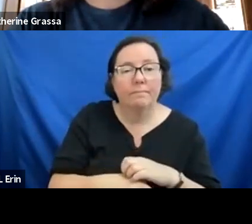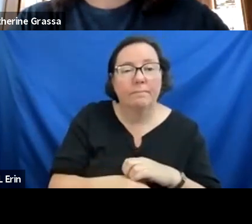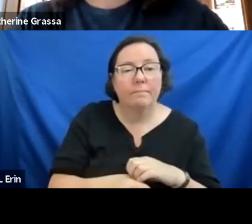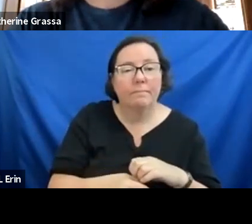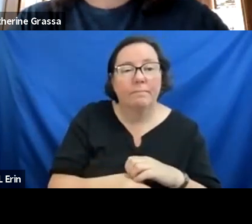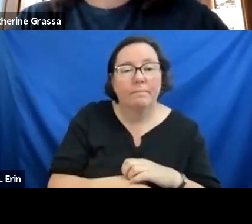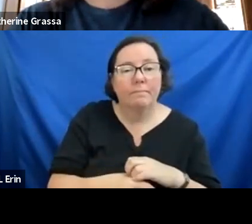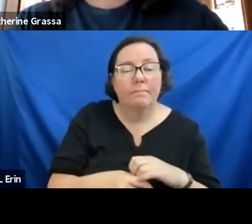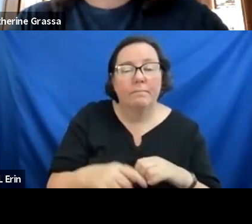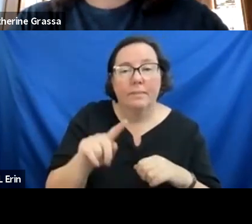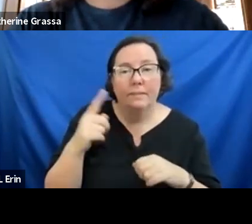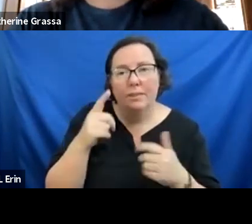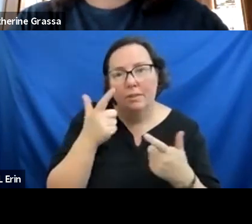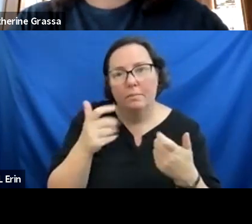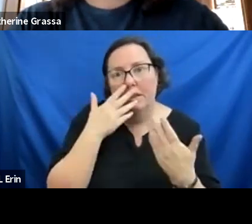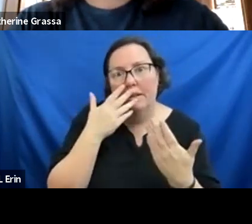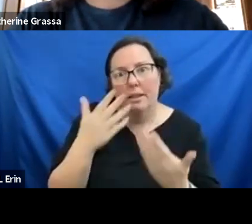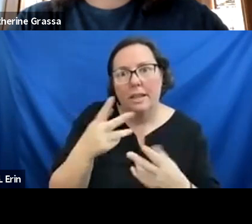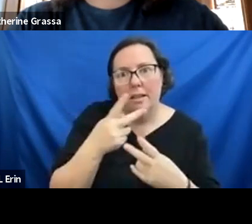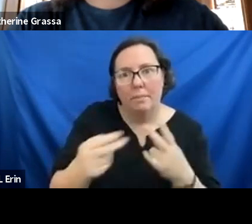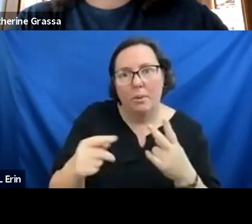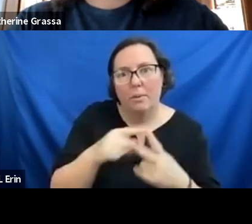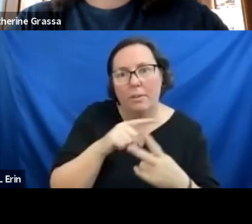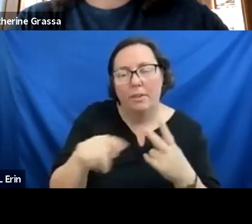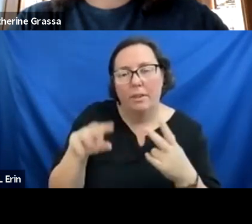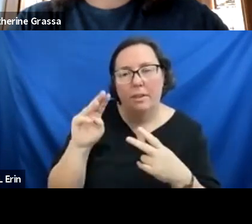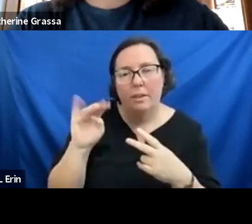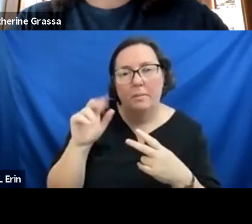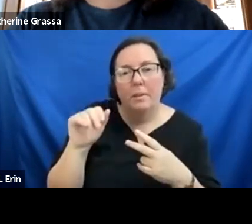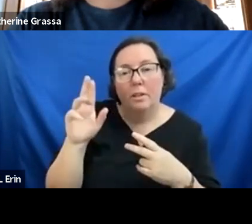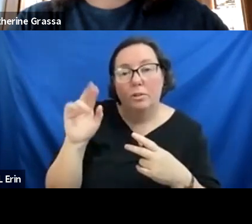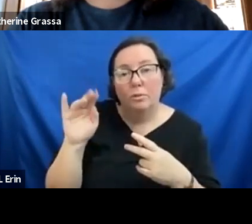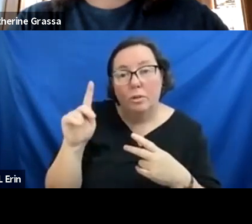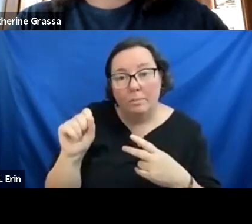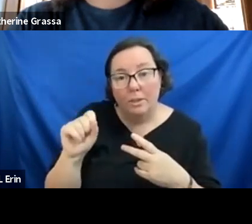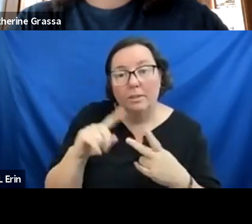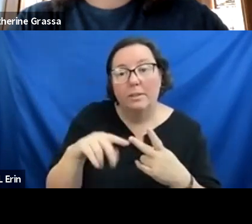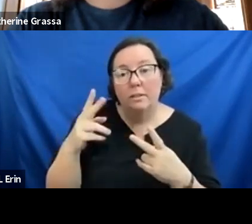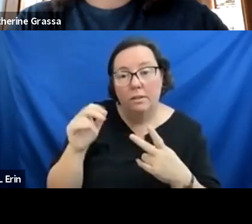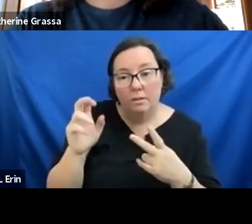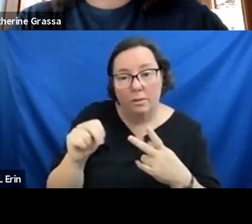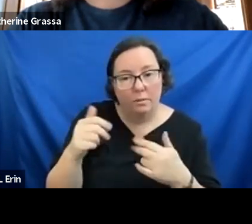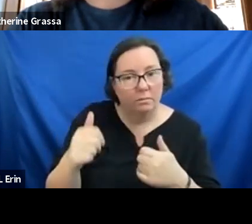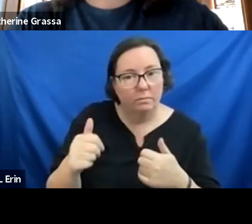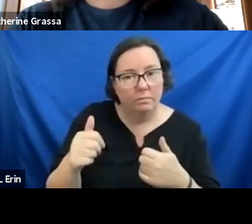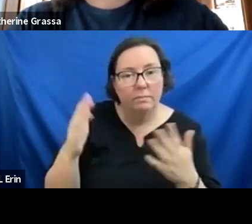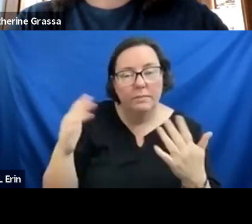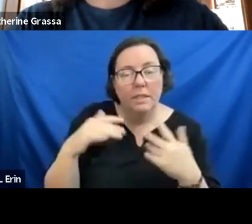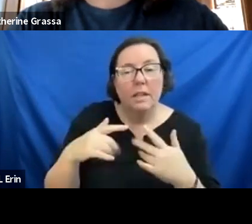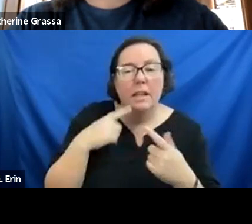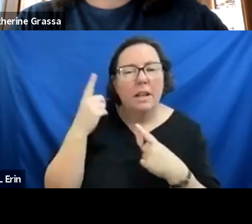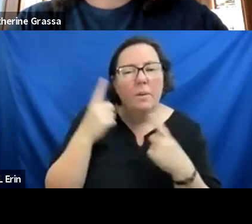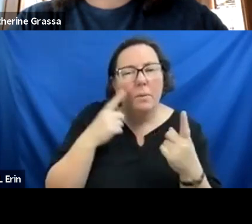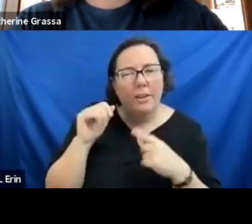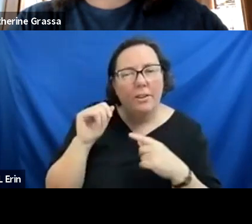First of all, big thanks to both Monica Roberts and Monica Hogan for all of this information. I'm wondering if